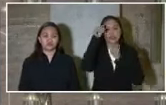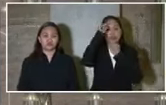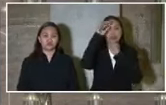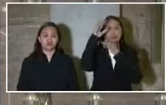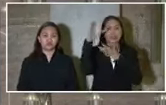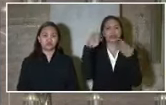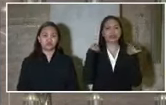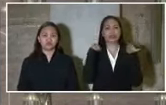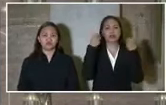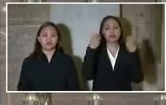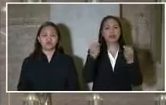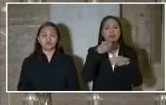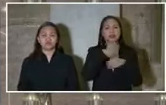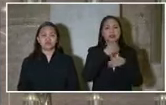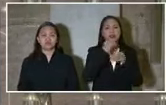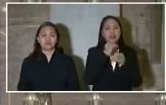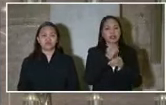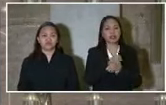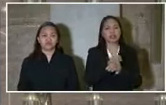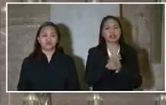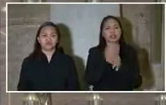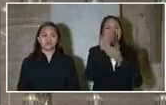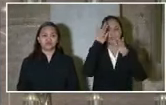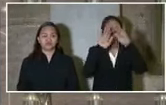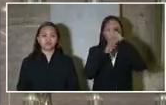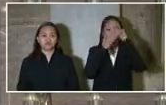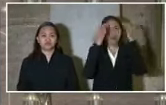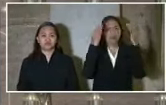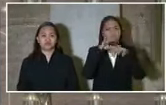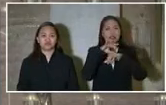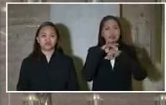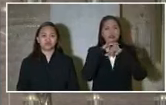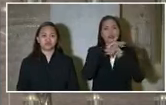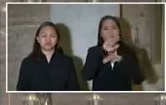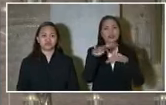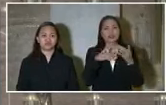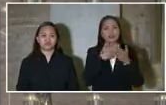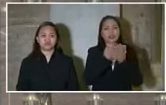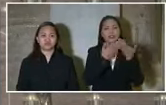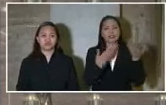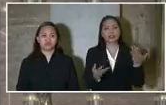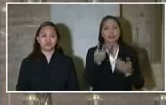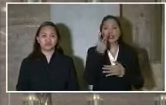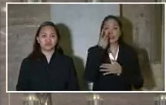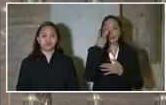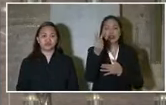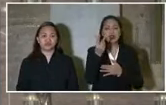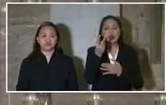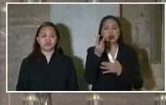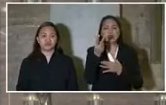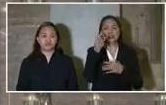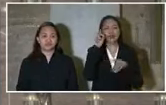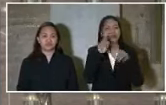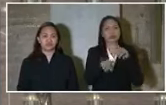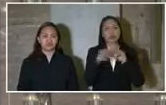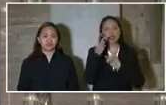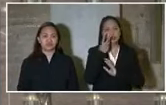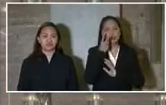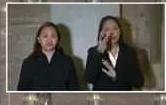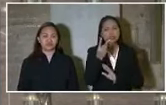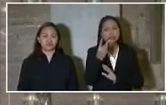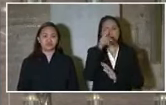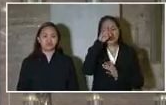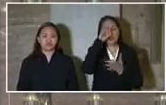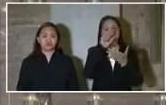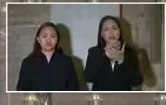Almighty, maker of heaven and earth, of all things visible and invisible. I believe in